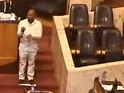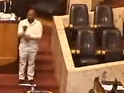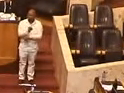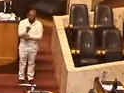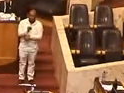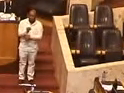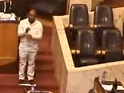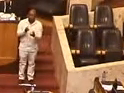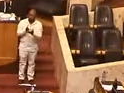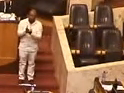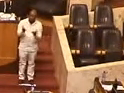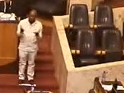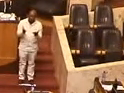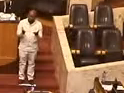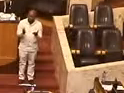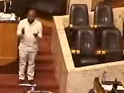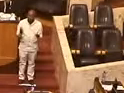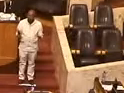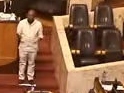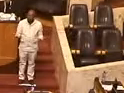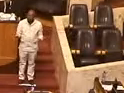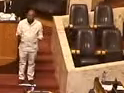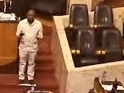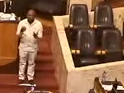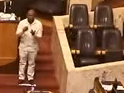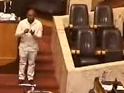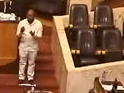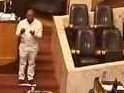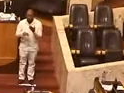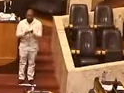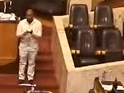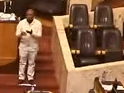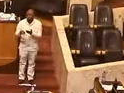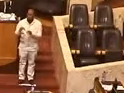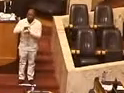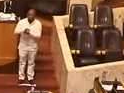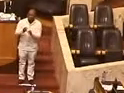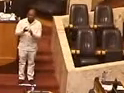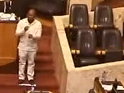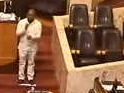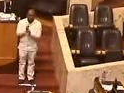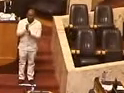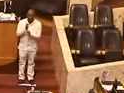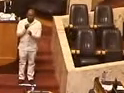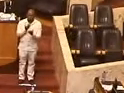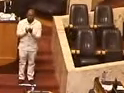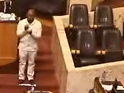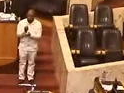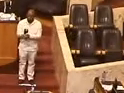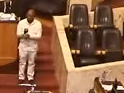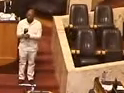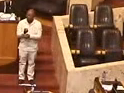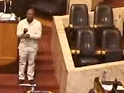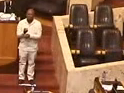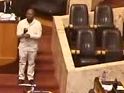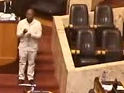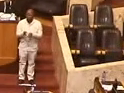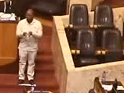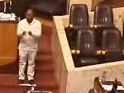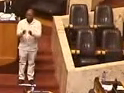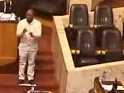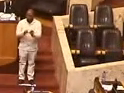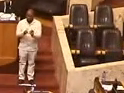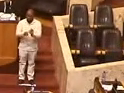and enter into the borders of the province from Gauteng, you could feel the road in terms of the